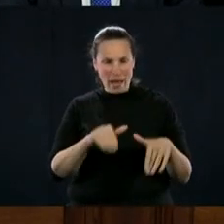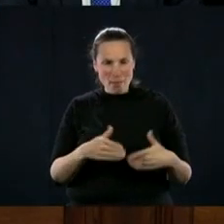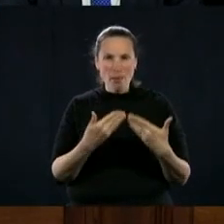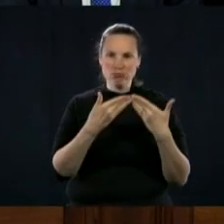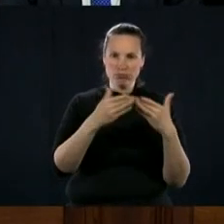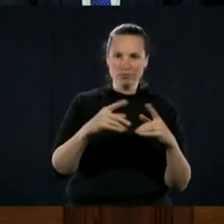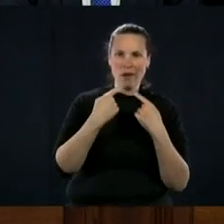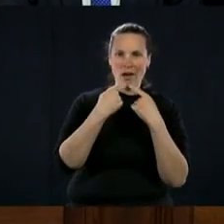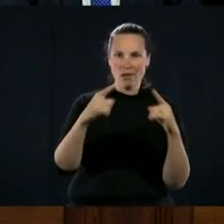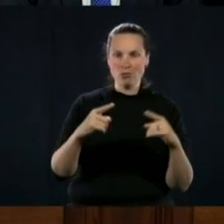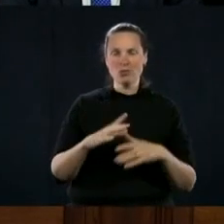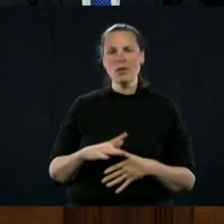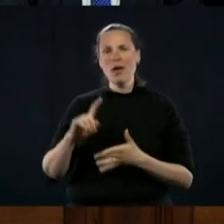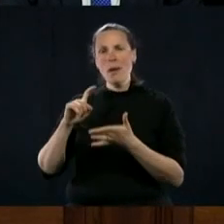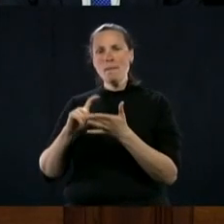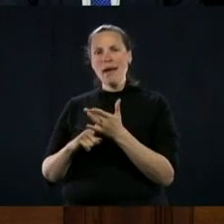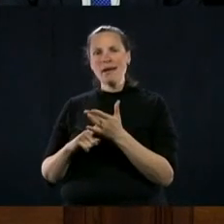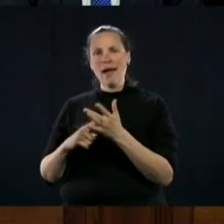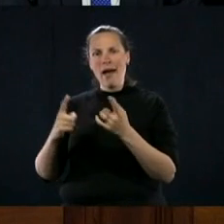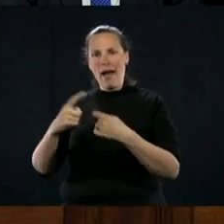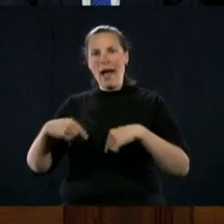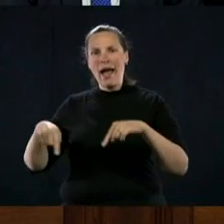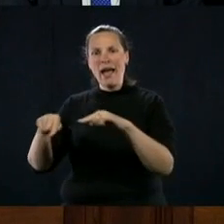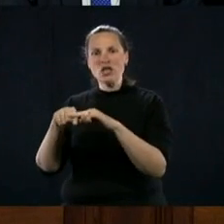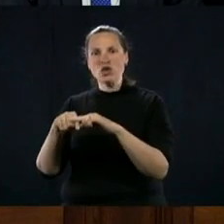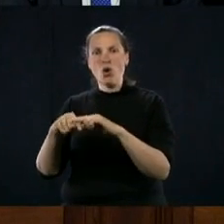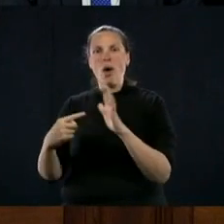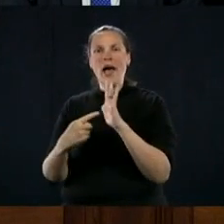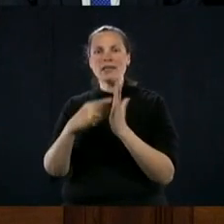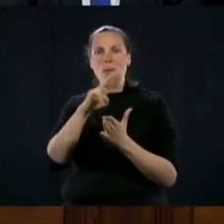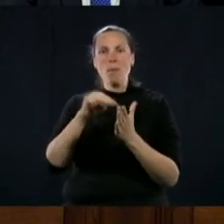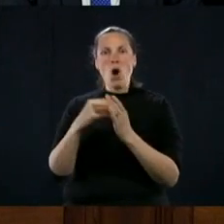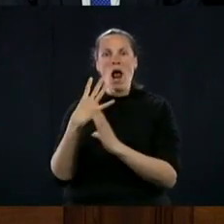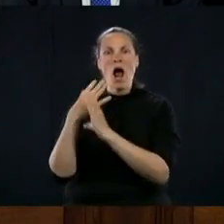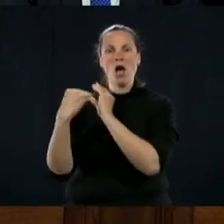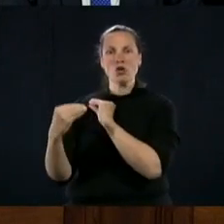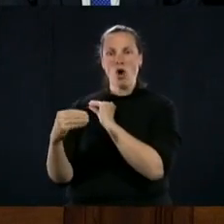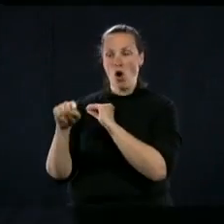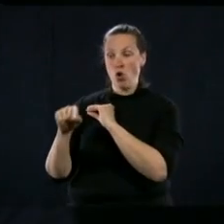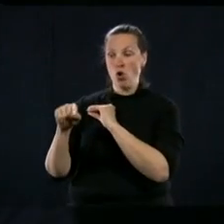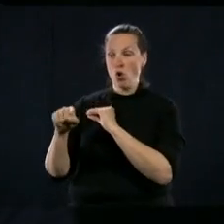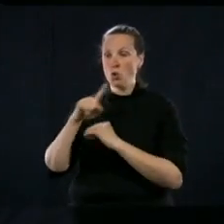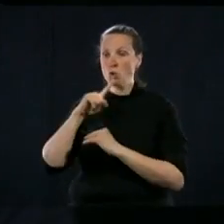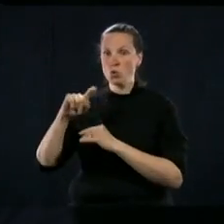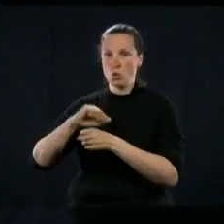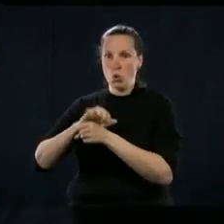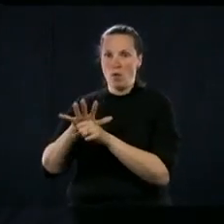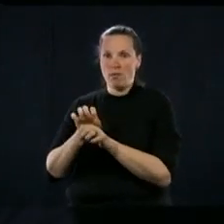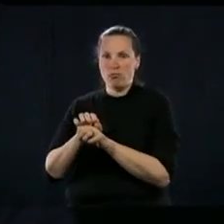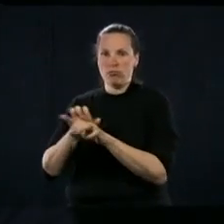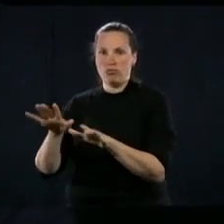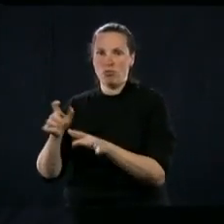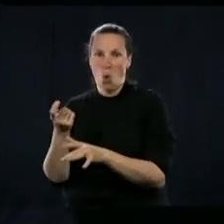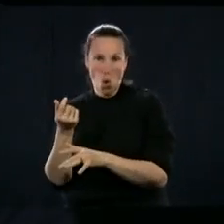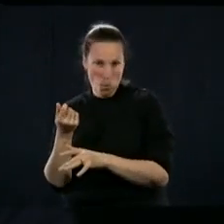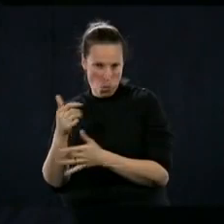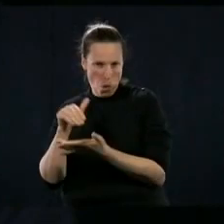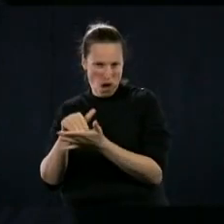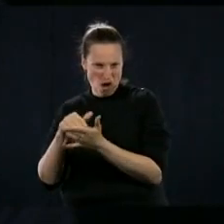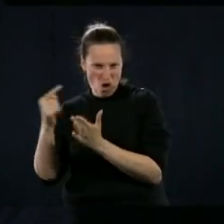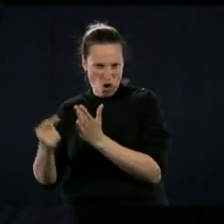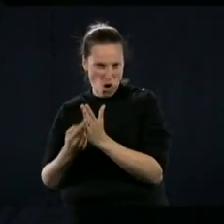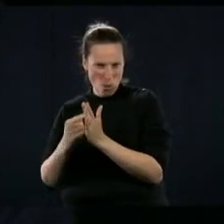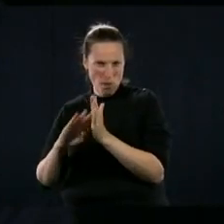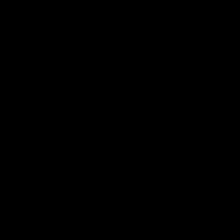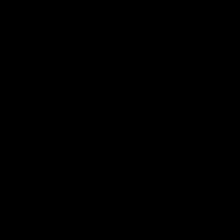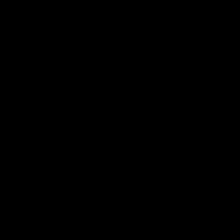But once we deconfine, Mr. Premier, in the cold zones in other regions, there will be cases. Will you be able to have the capacity